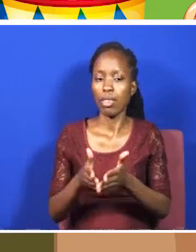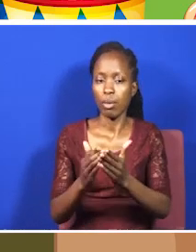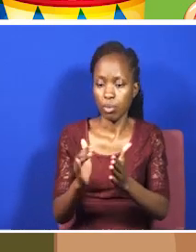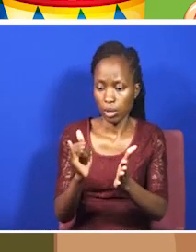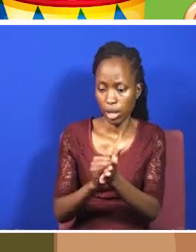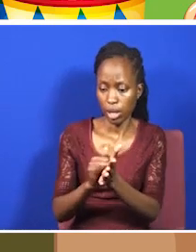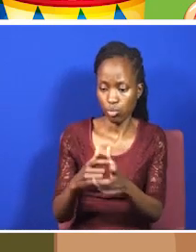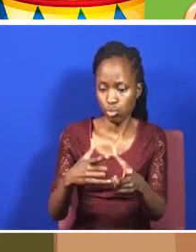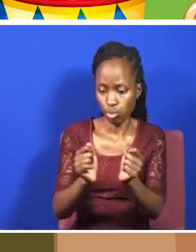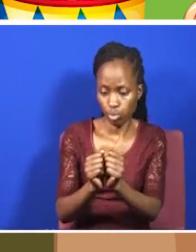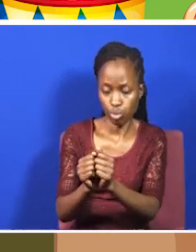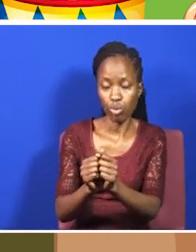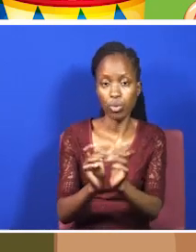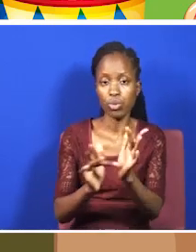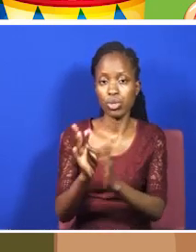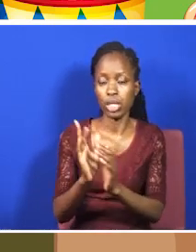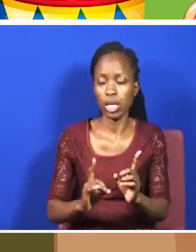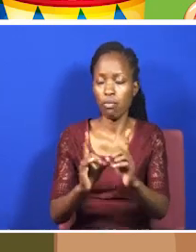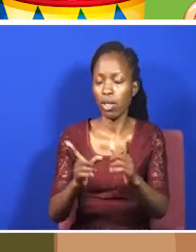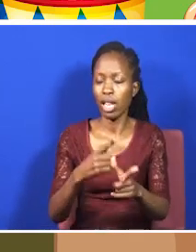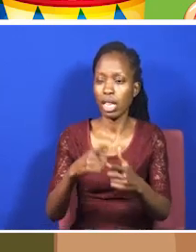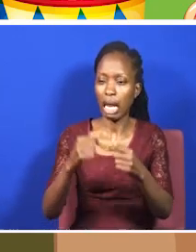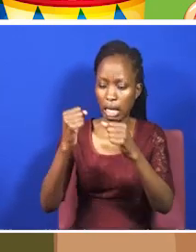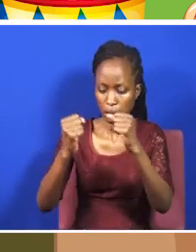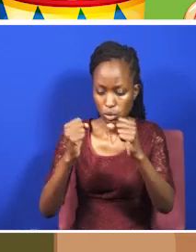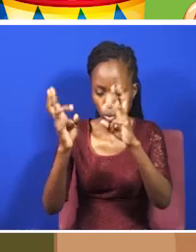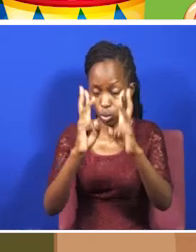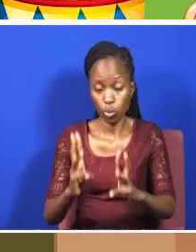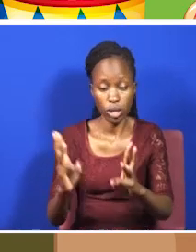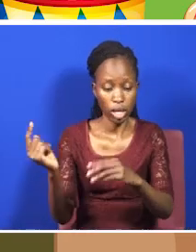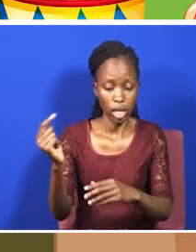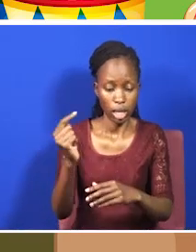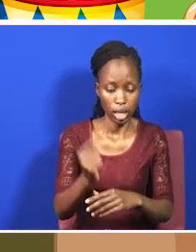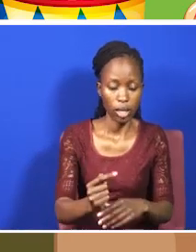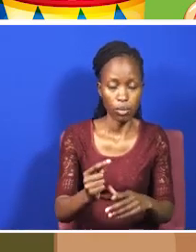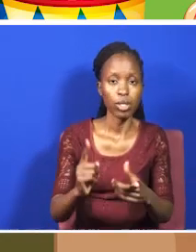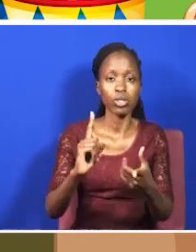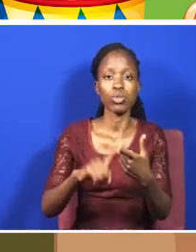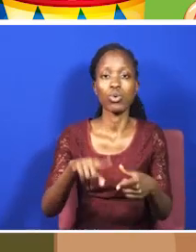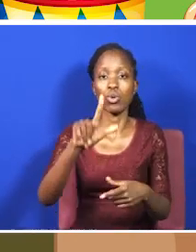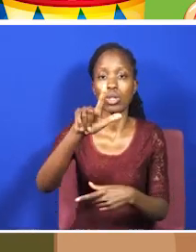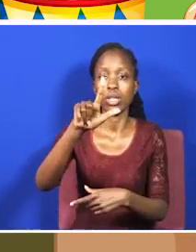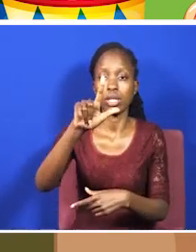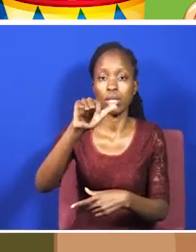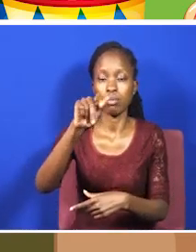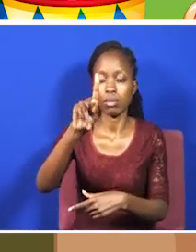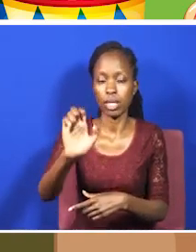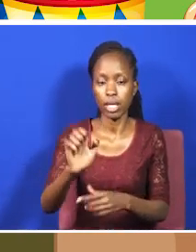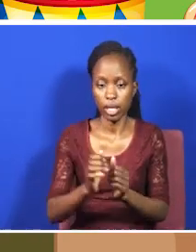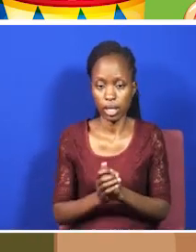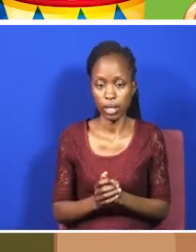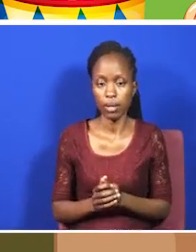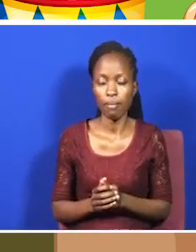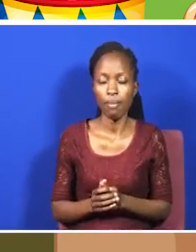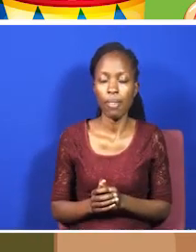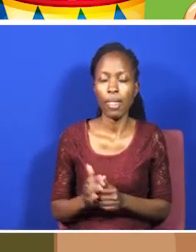There were also other boats that went with them. A very bad wind came